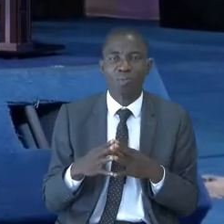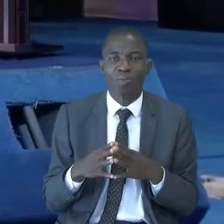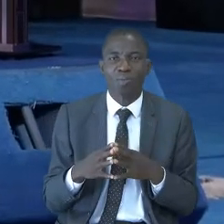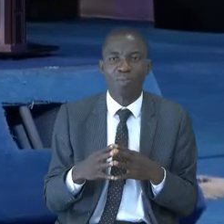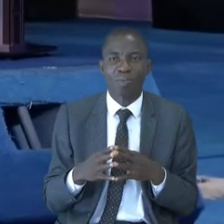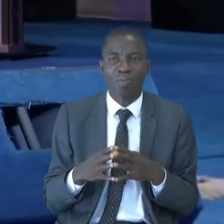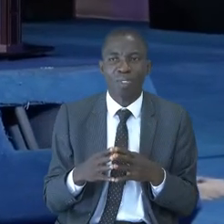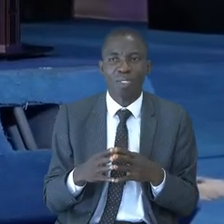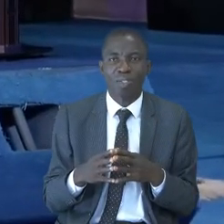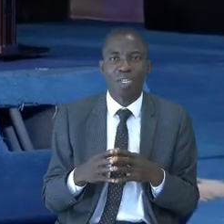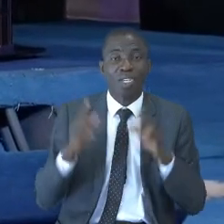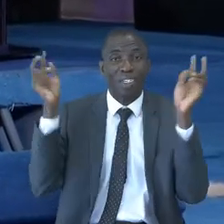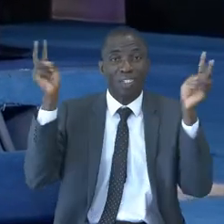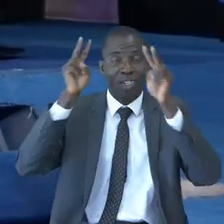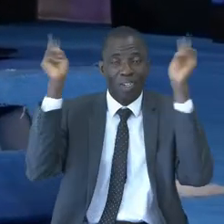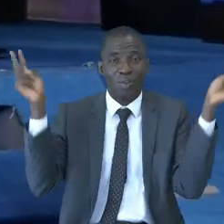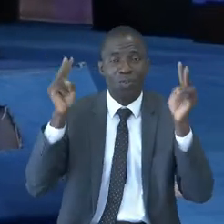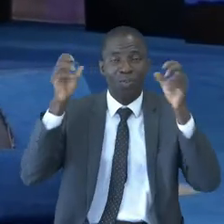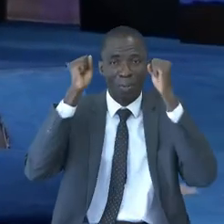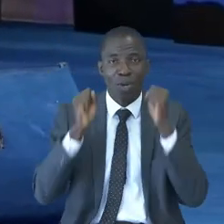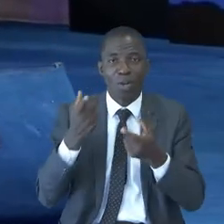Triumphant power coming your way.